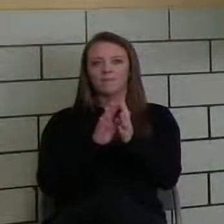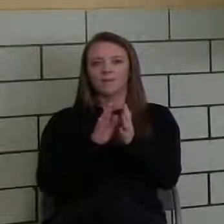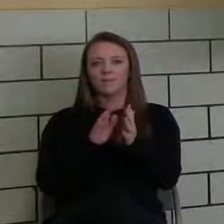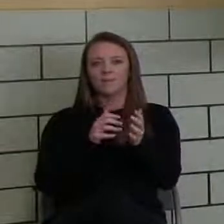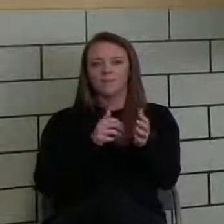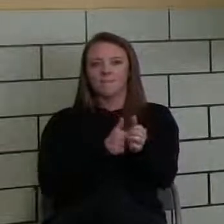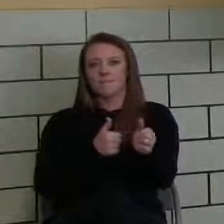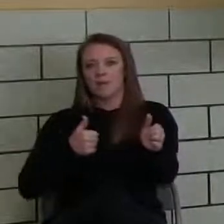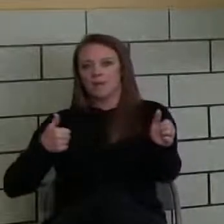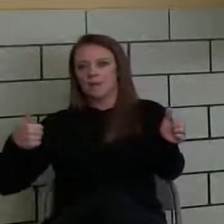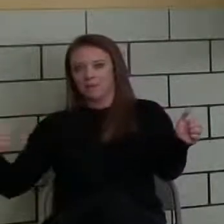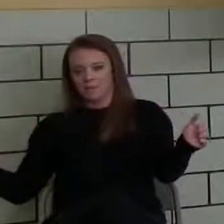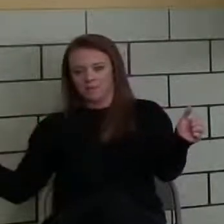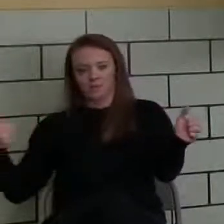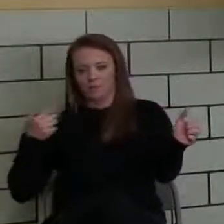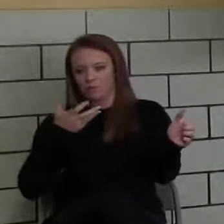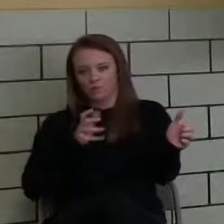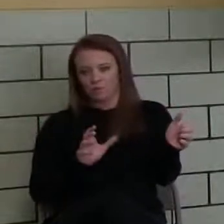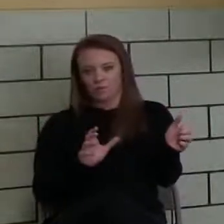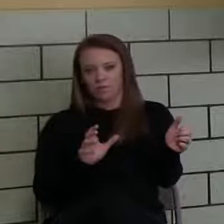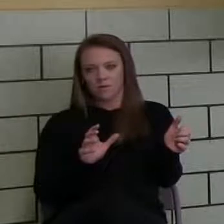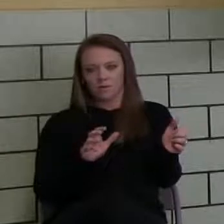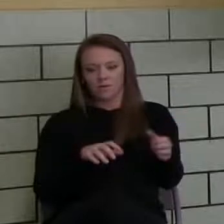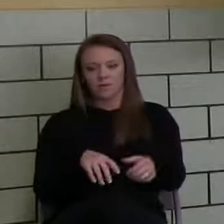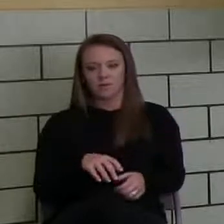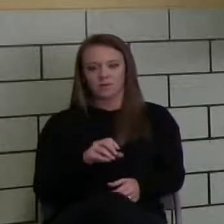came into play when we were addressing those